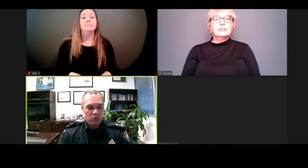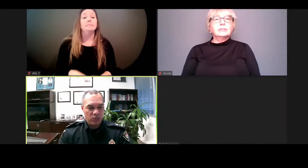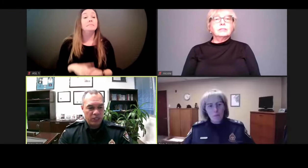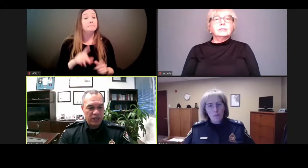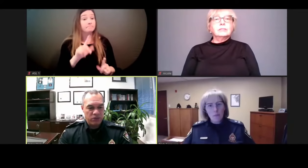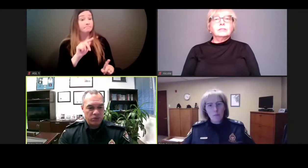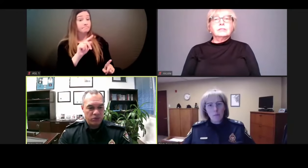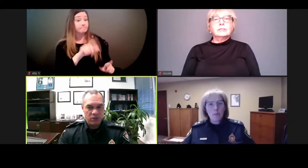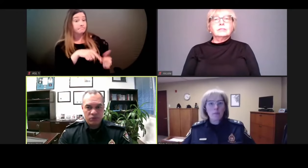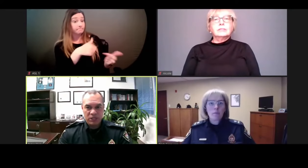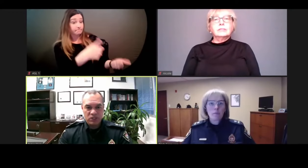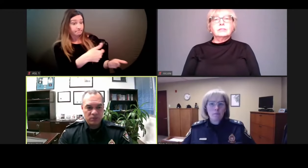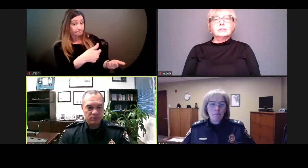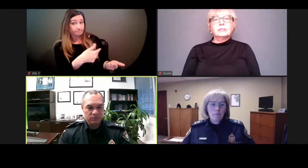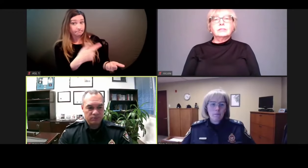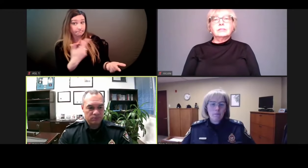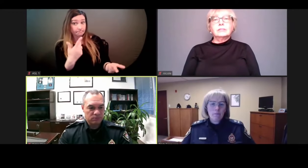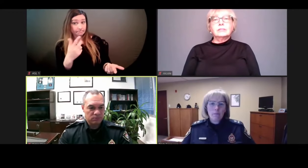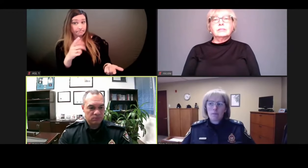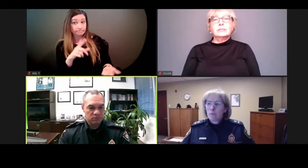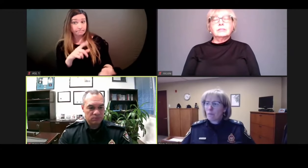able to go again through the information.